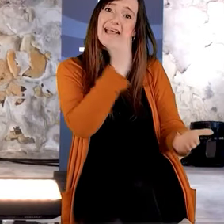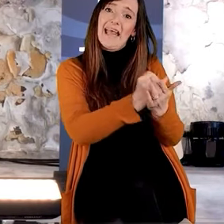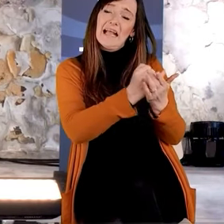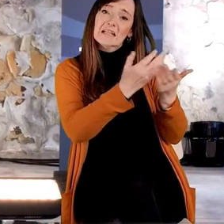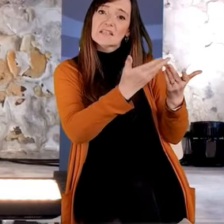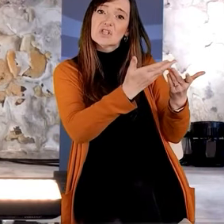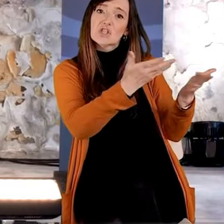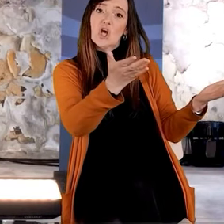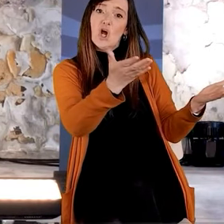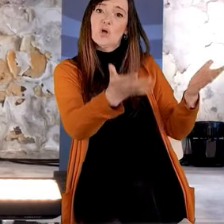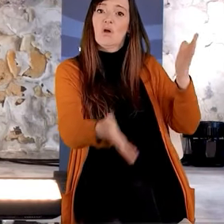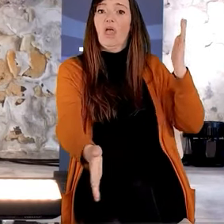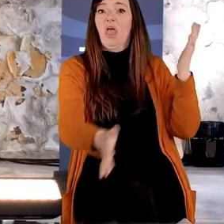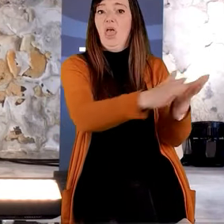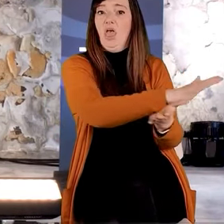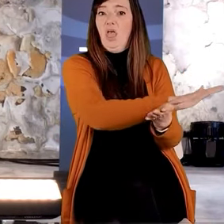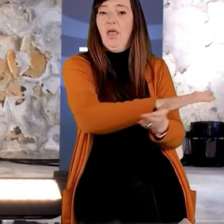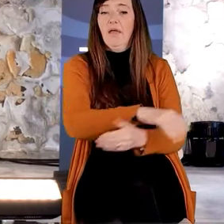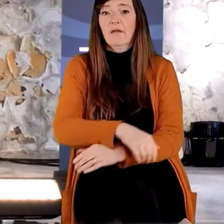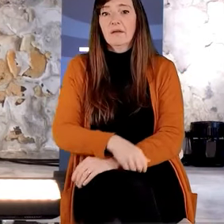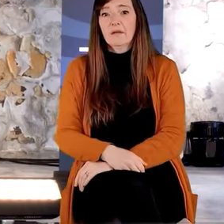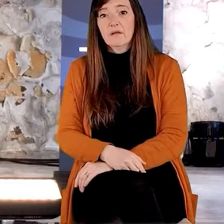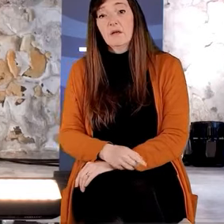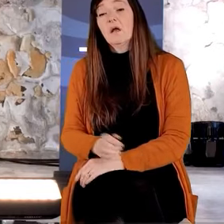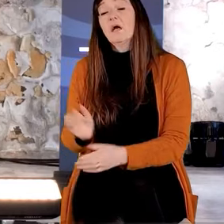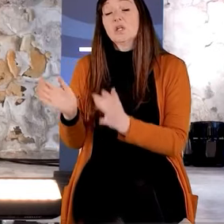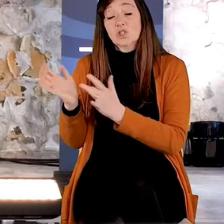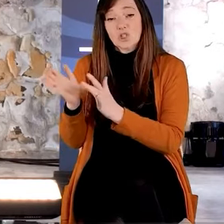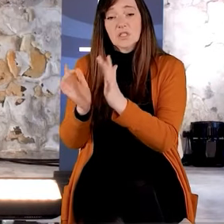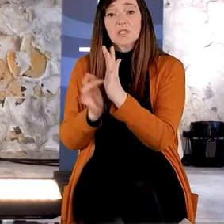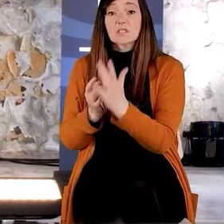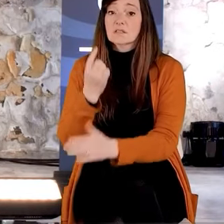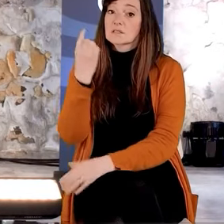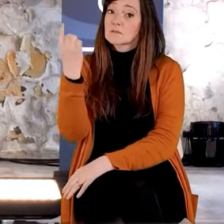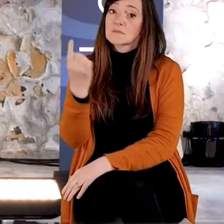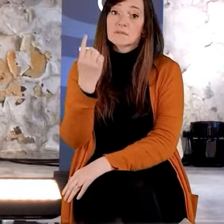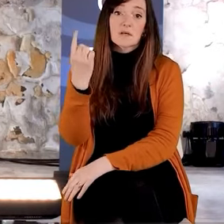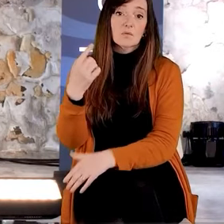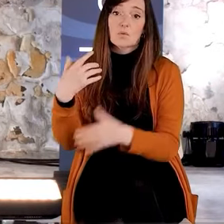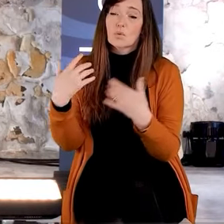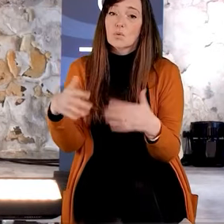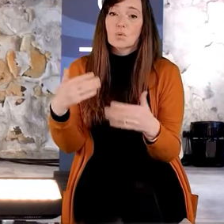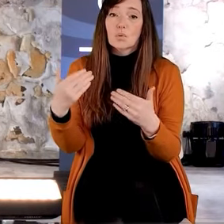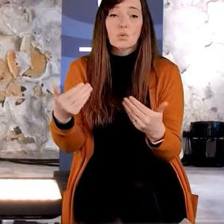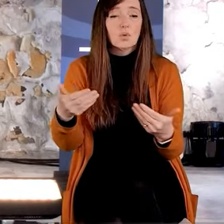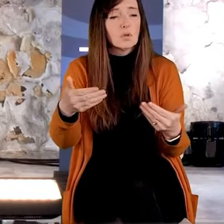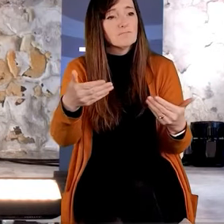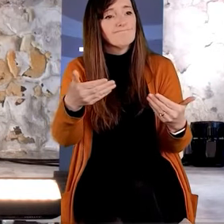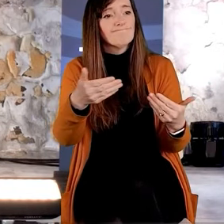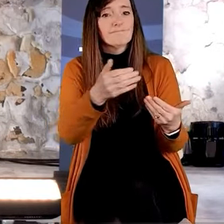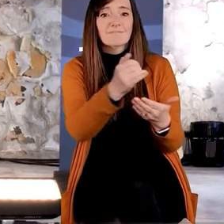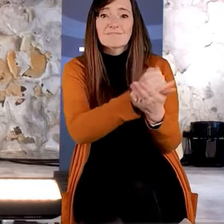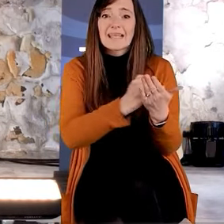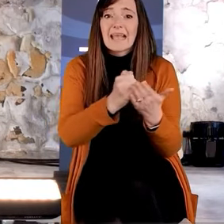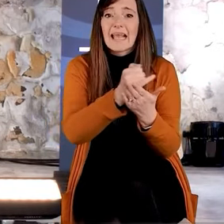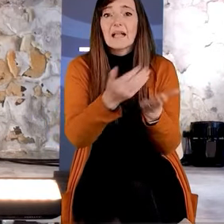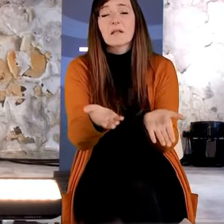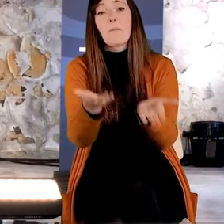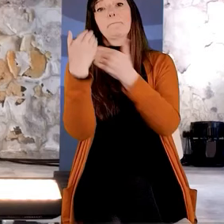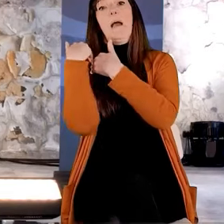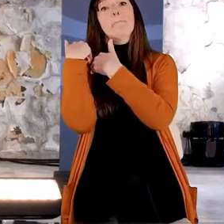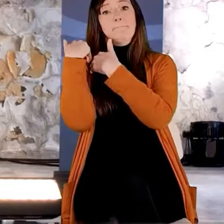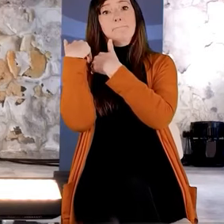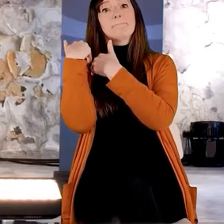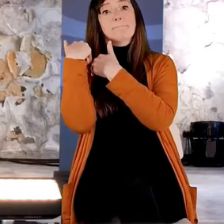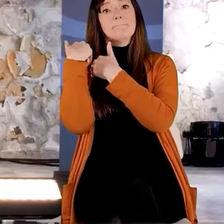own counsels. And the Lord Jesus most wonderfully bore the guilt and the penalty of the